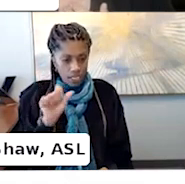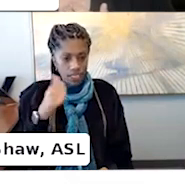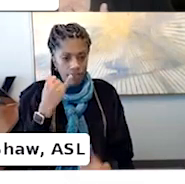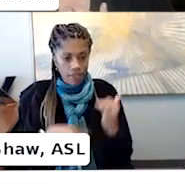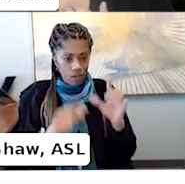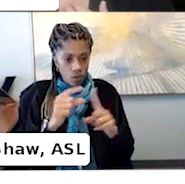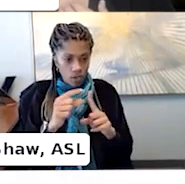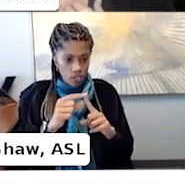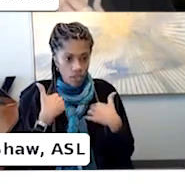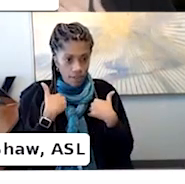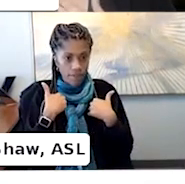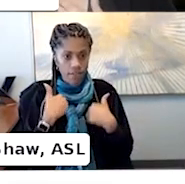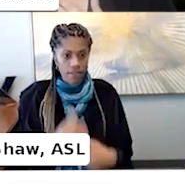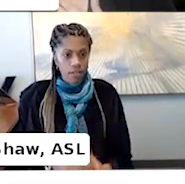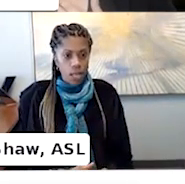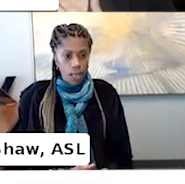want to share?